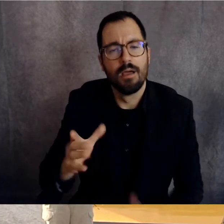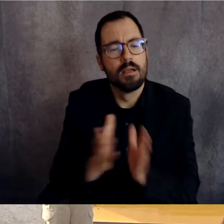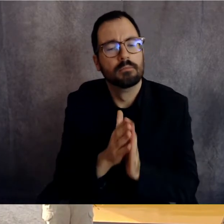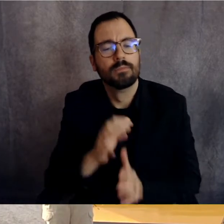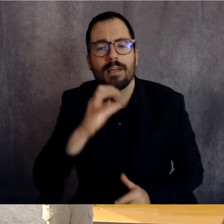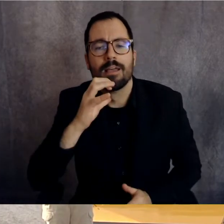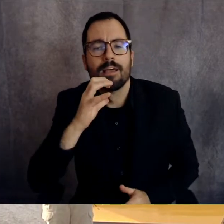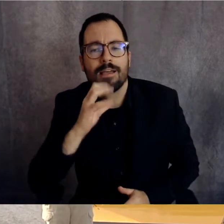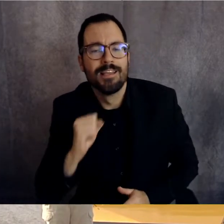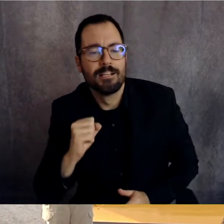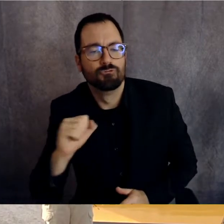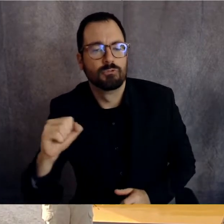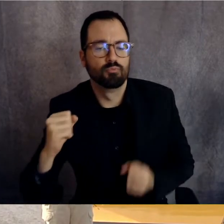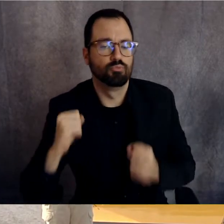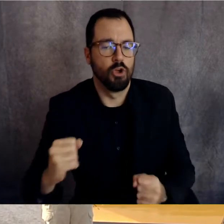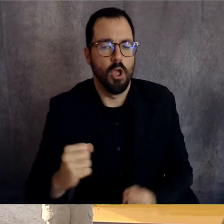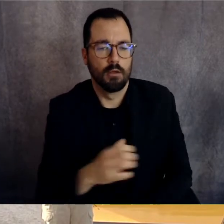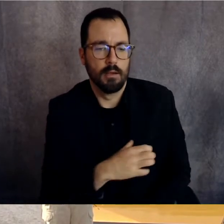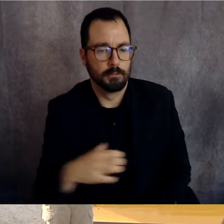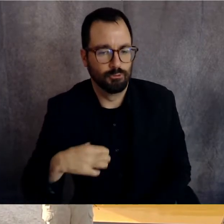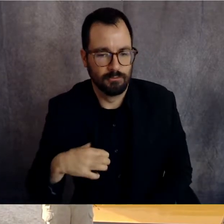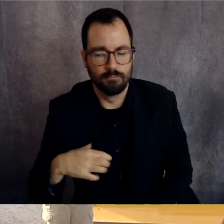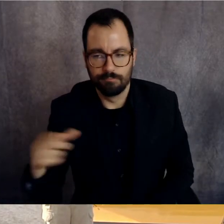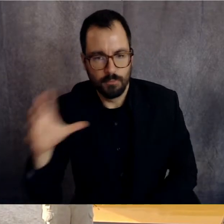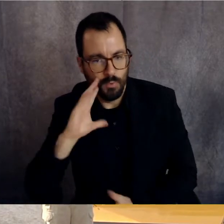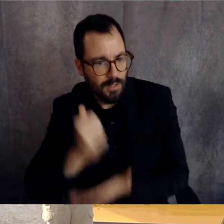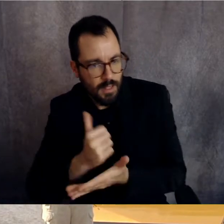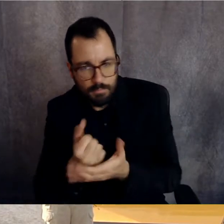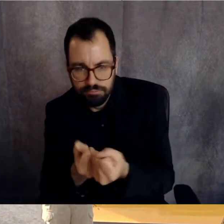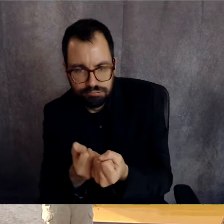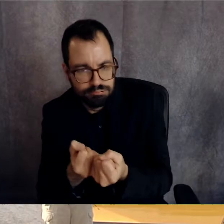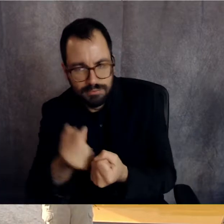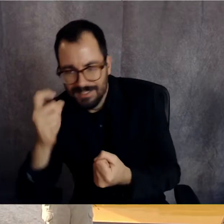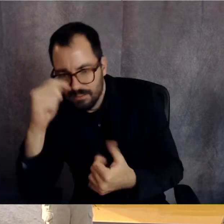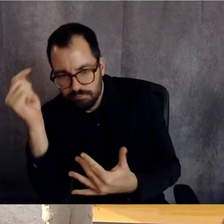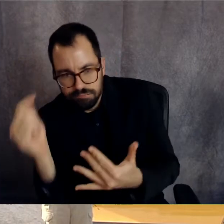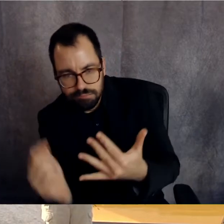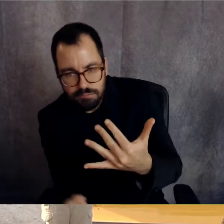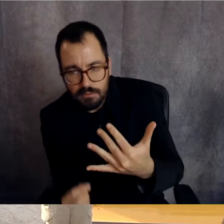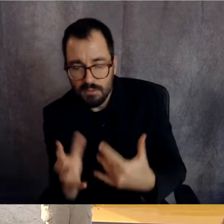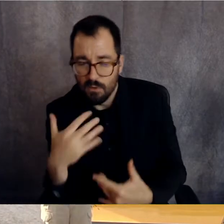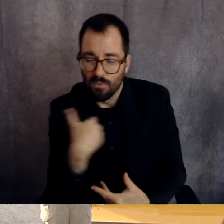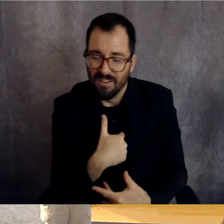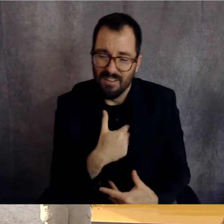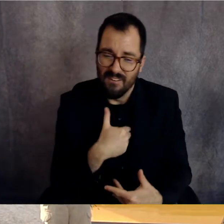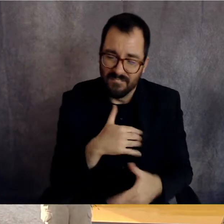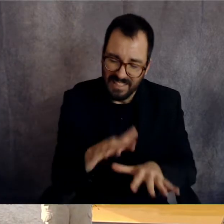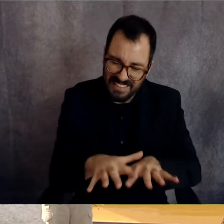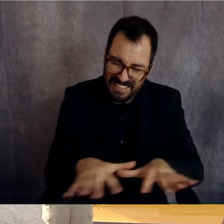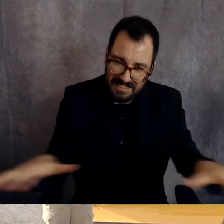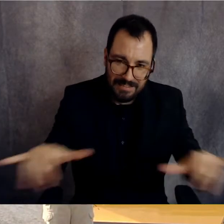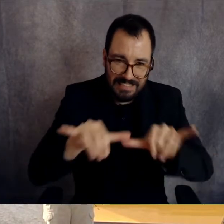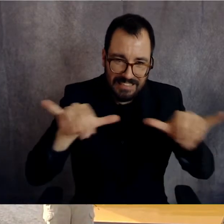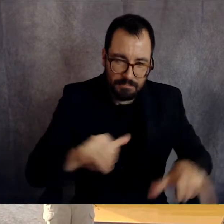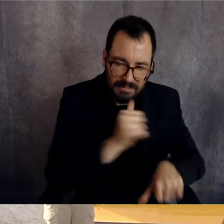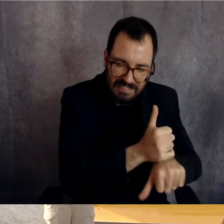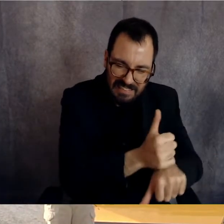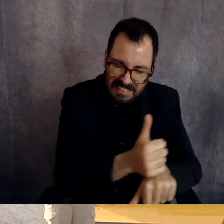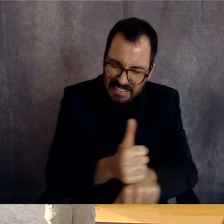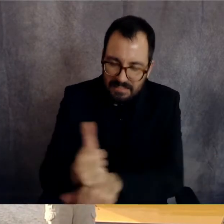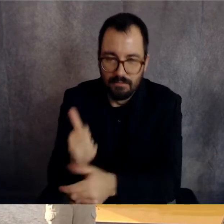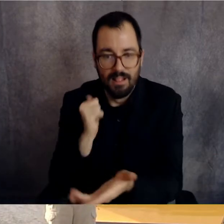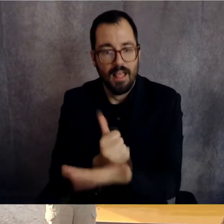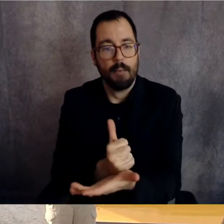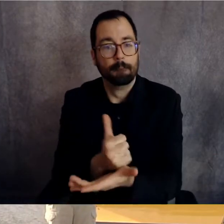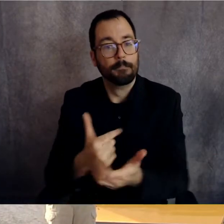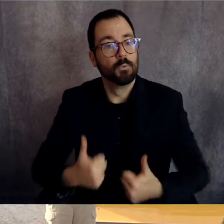Commission is ready to help you with any concerns you might have. We have an extensive system for getting information out to residents both before